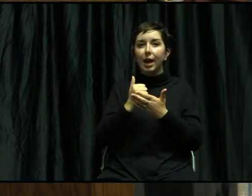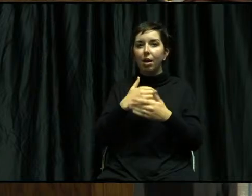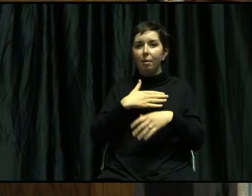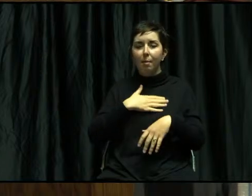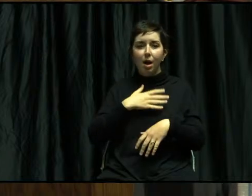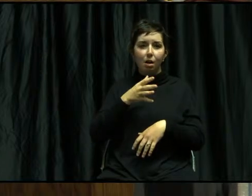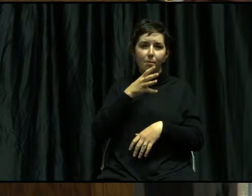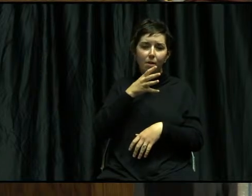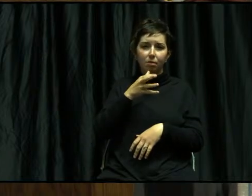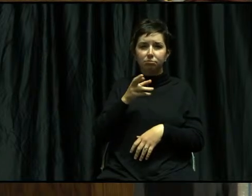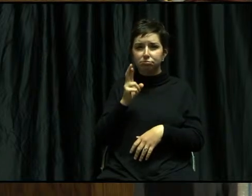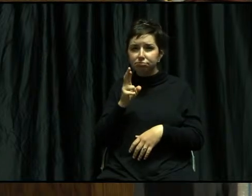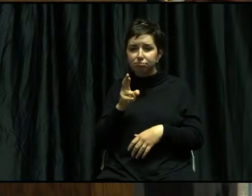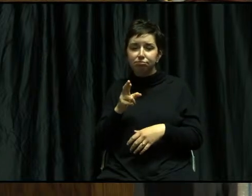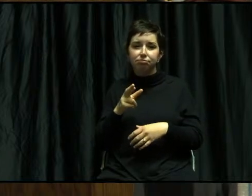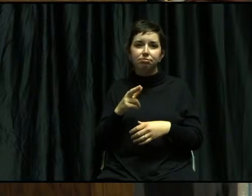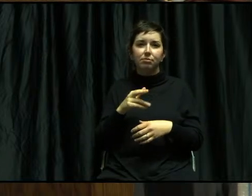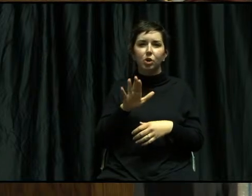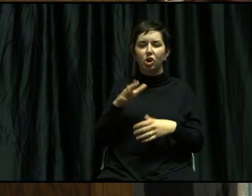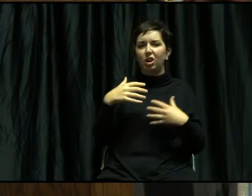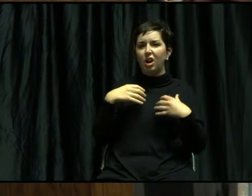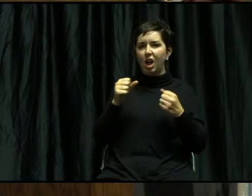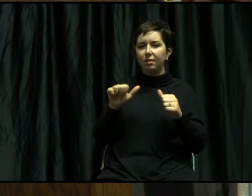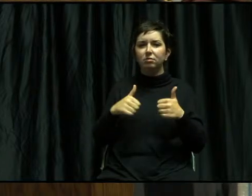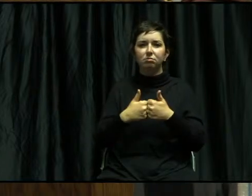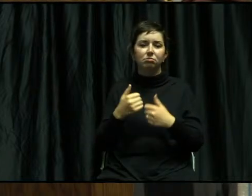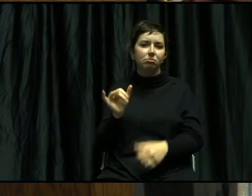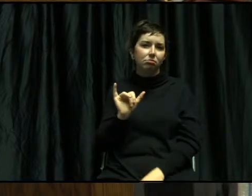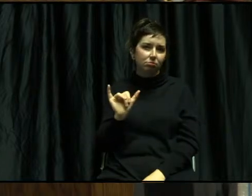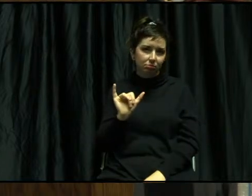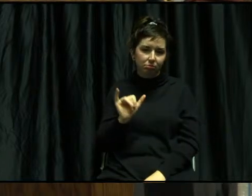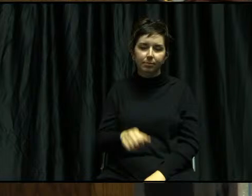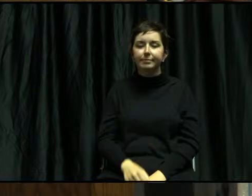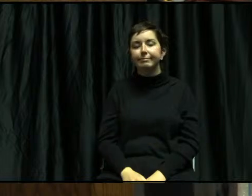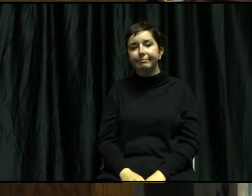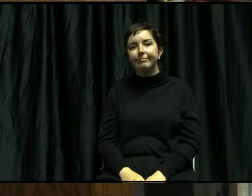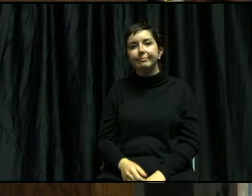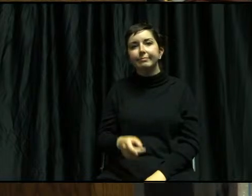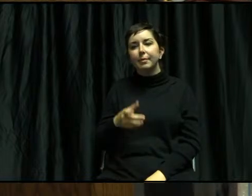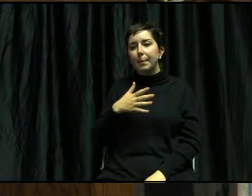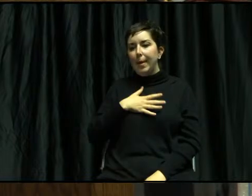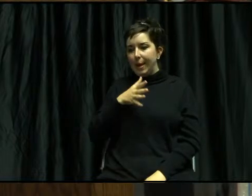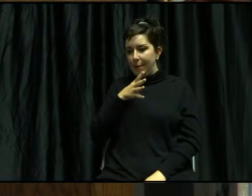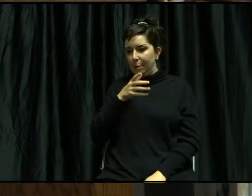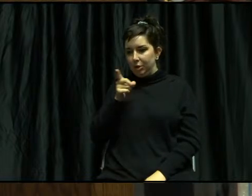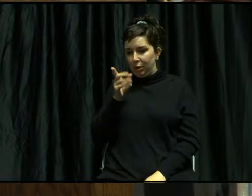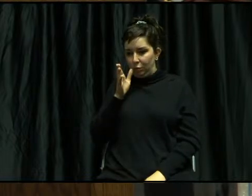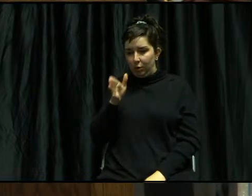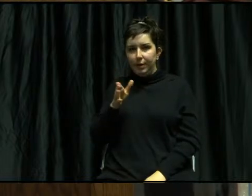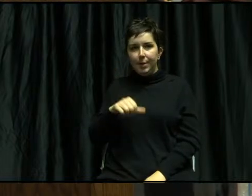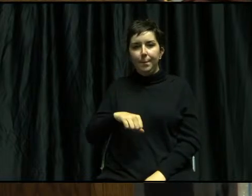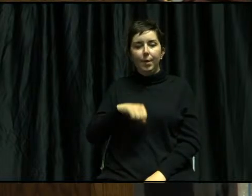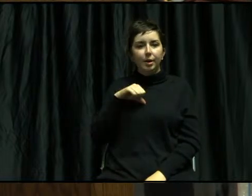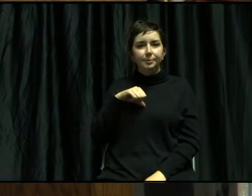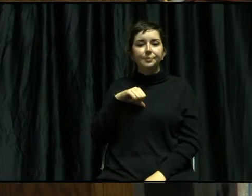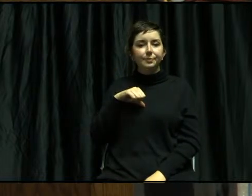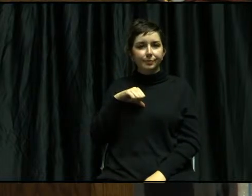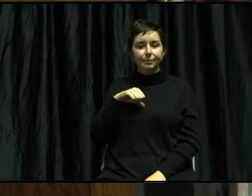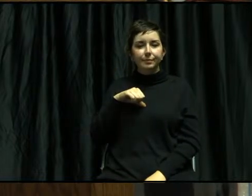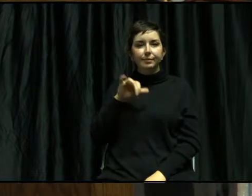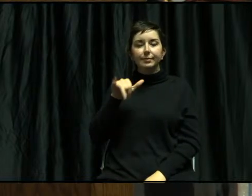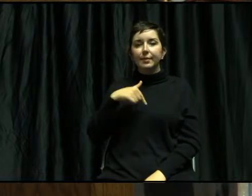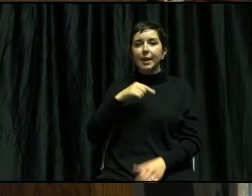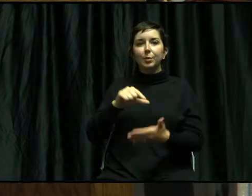mom navigate common health challenges too. She would be so proud that